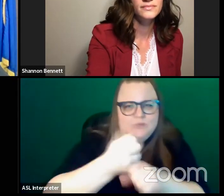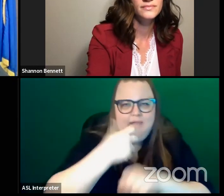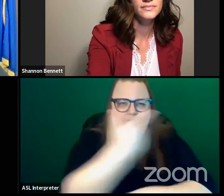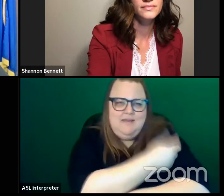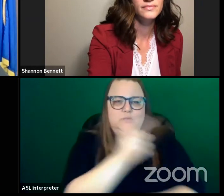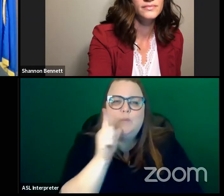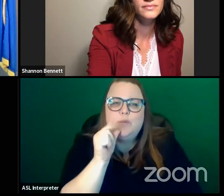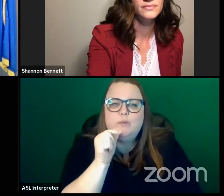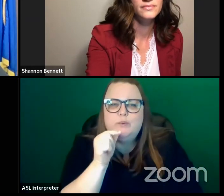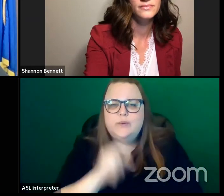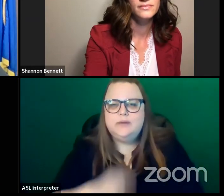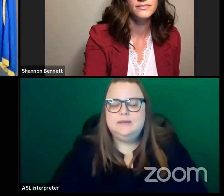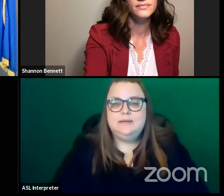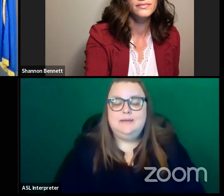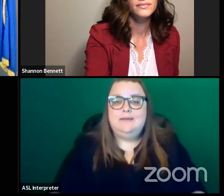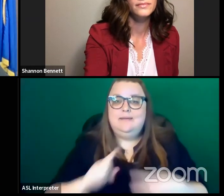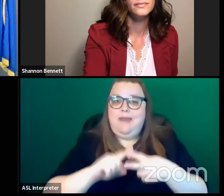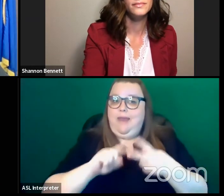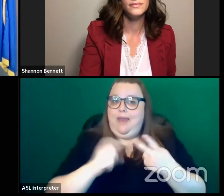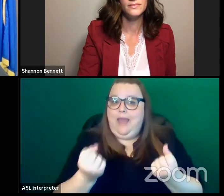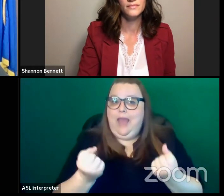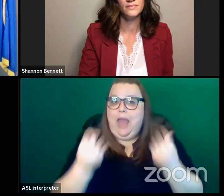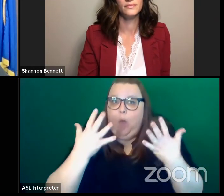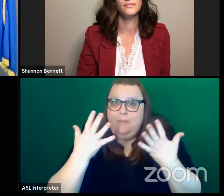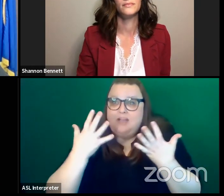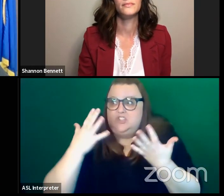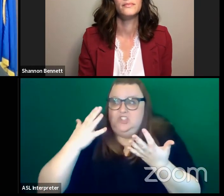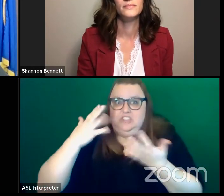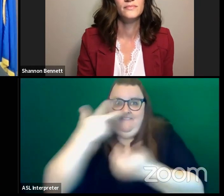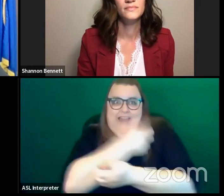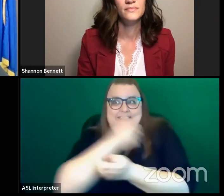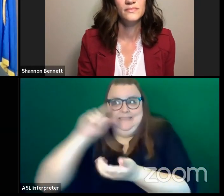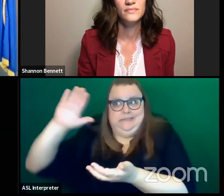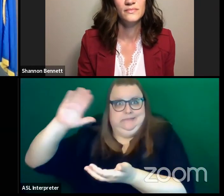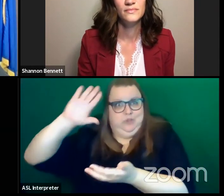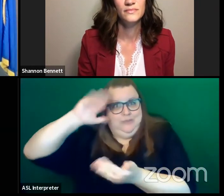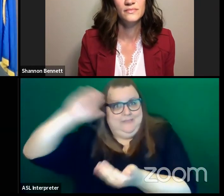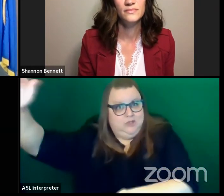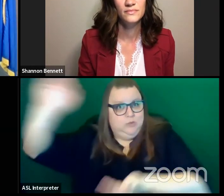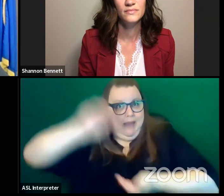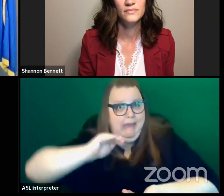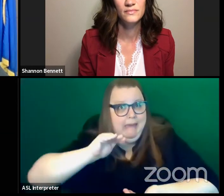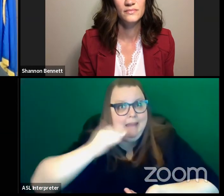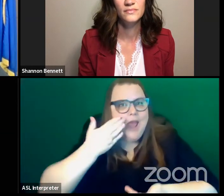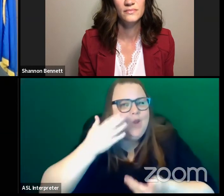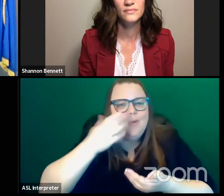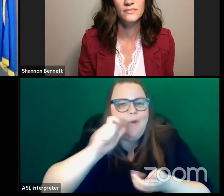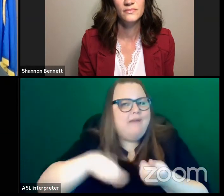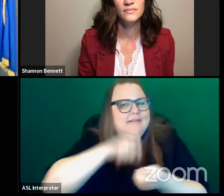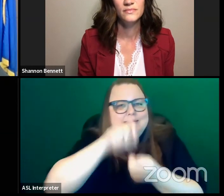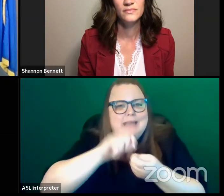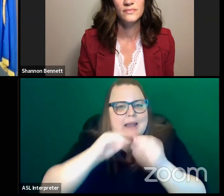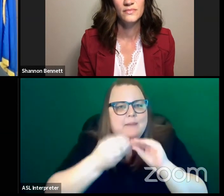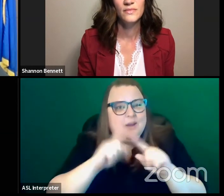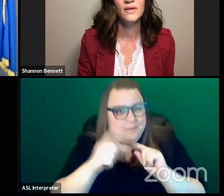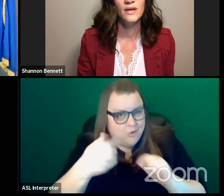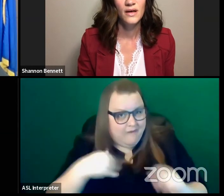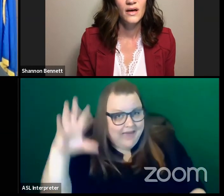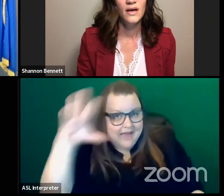vaccine? And how much of the vaccine do you expect to get? I know you perhaps don't have a precise number, but do you have an estimate?